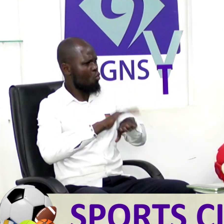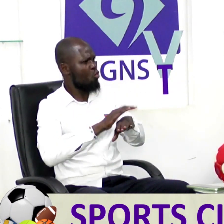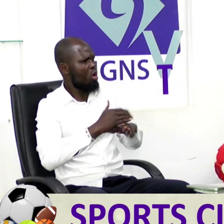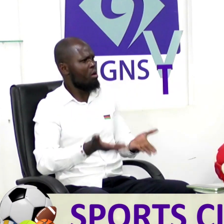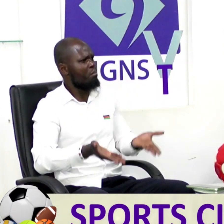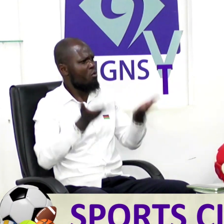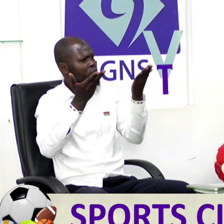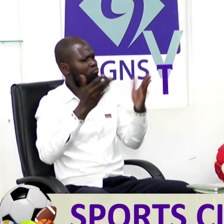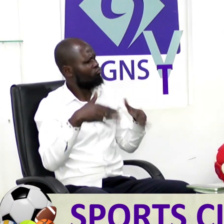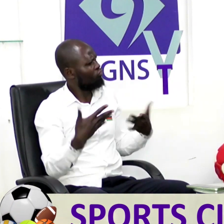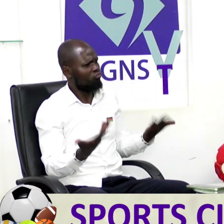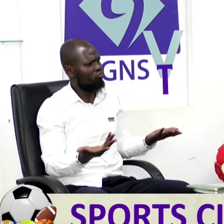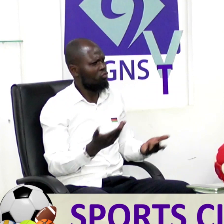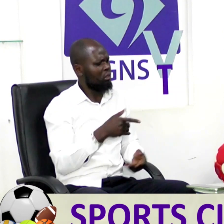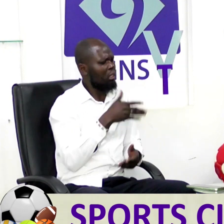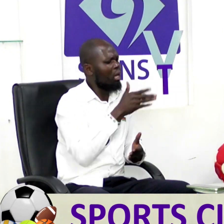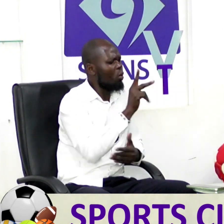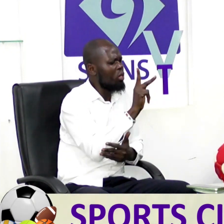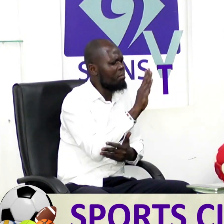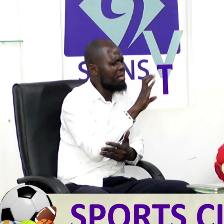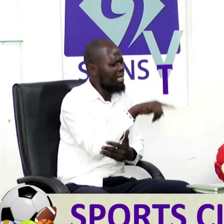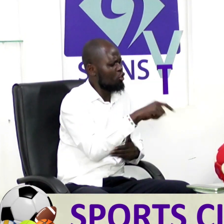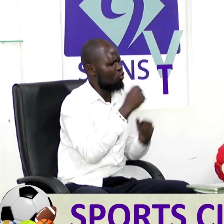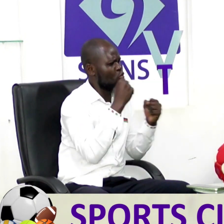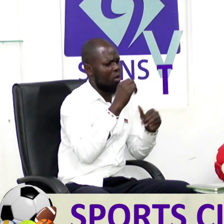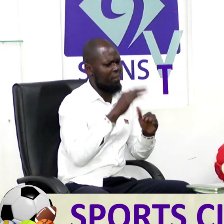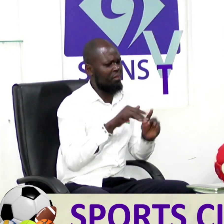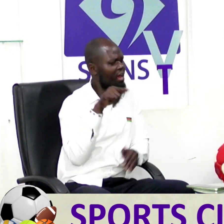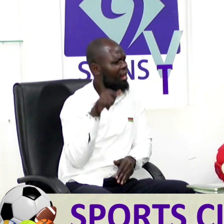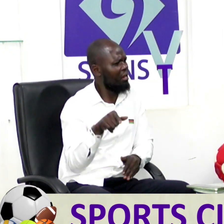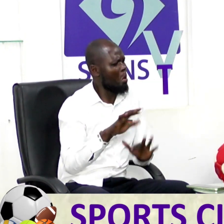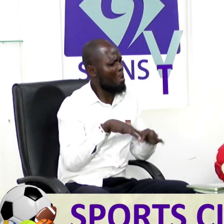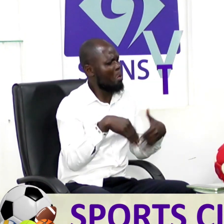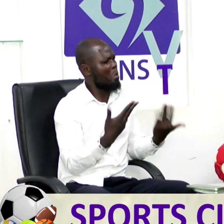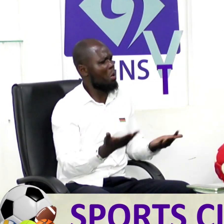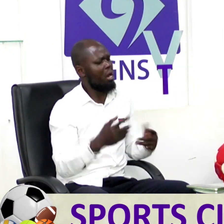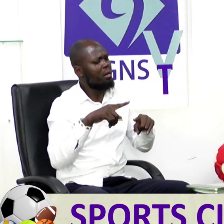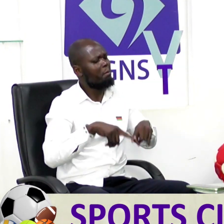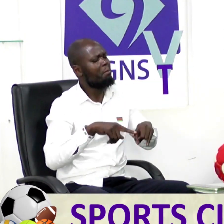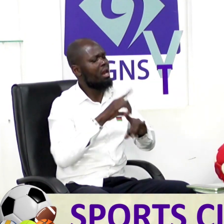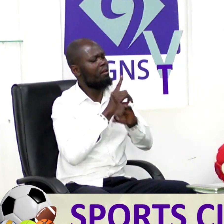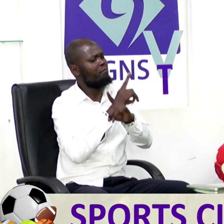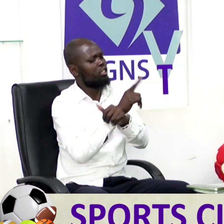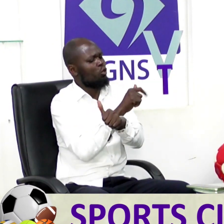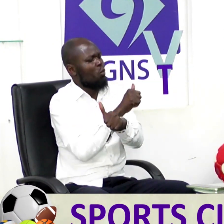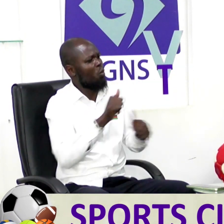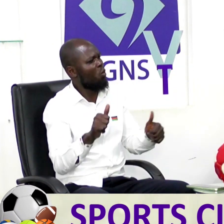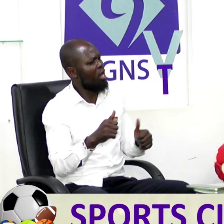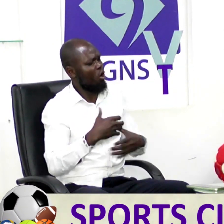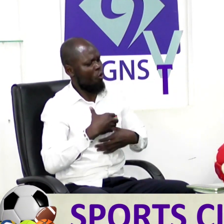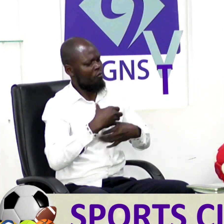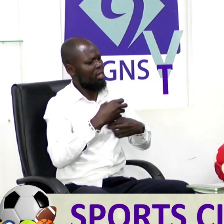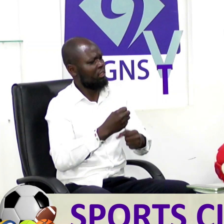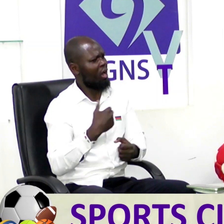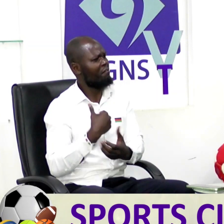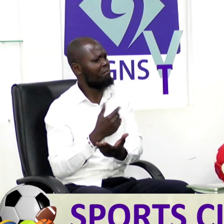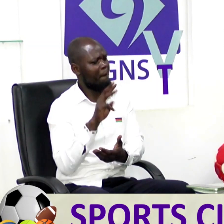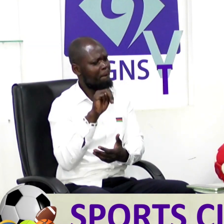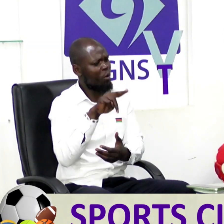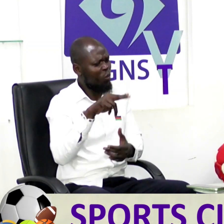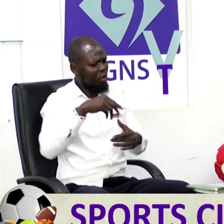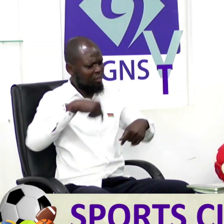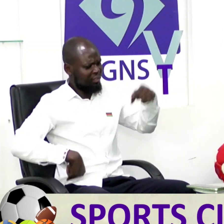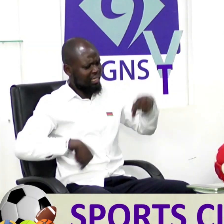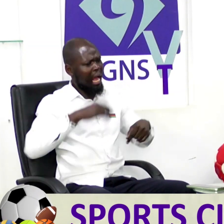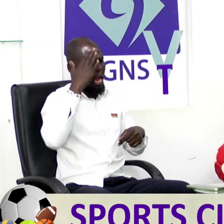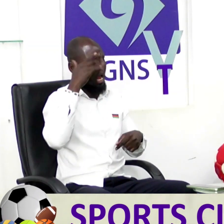nil-nil draw. What do you think KCB should do to really improve and add